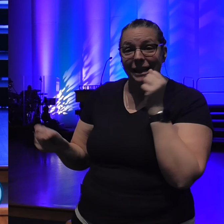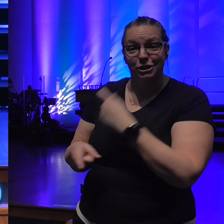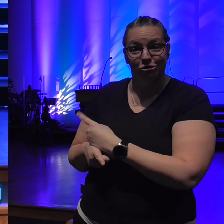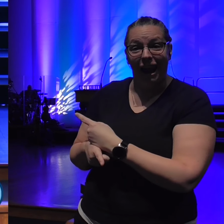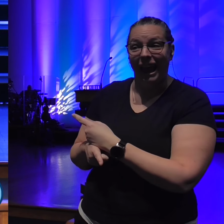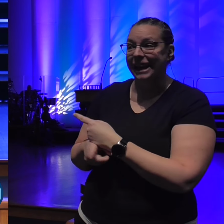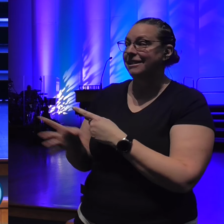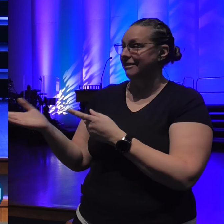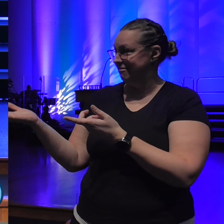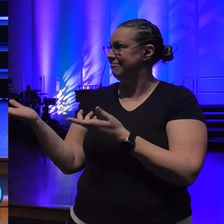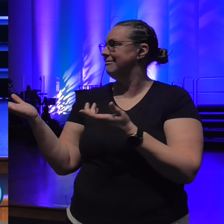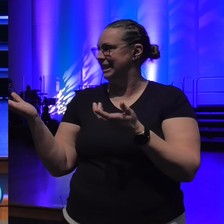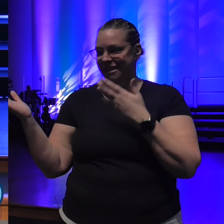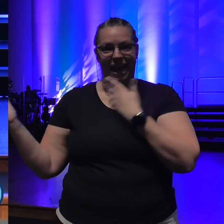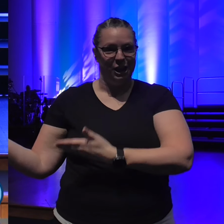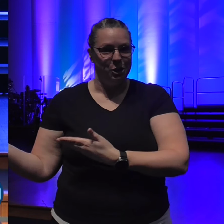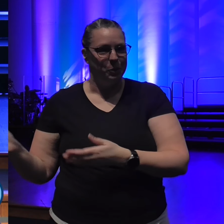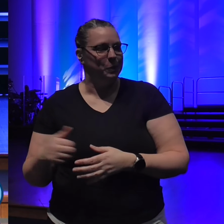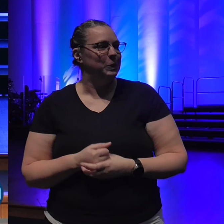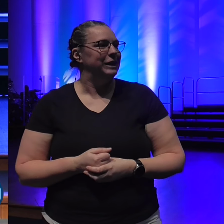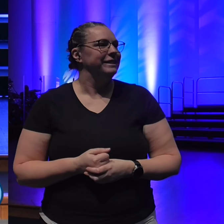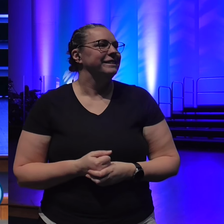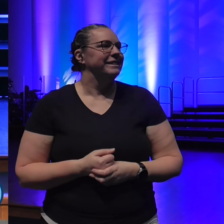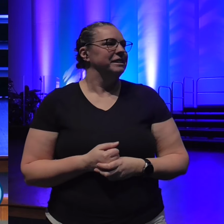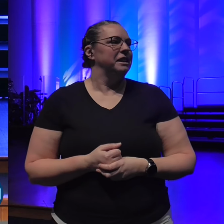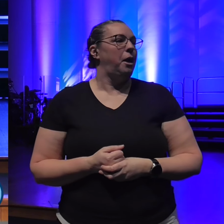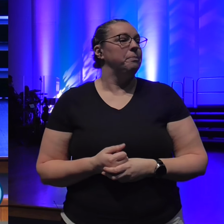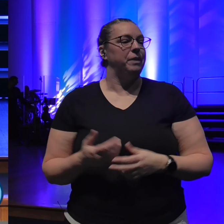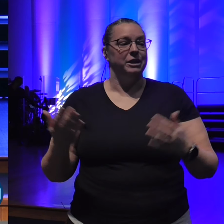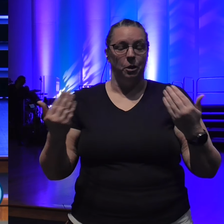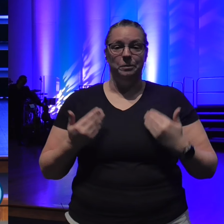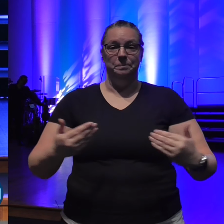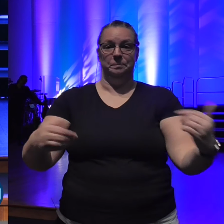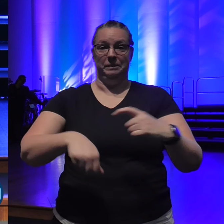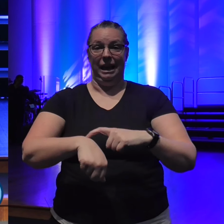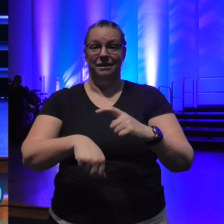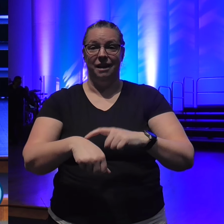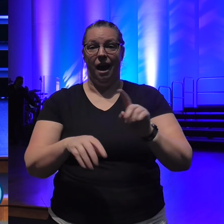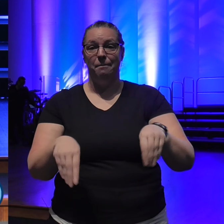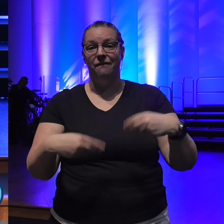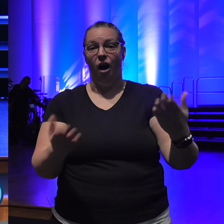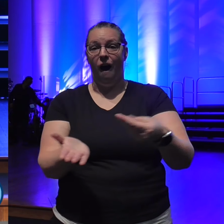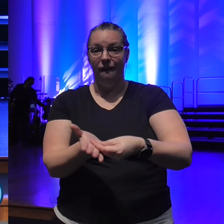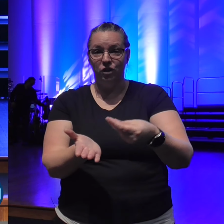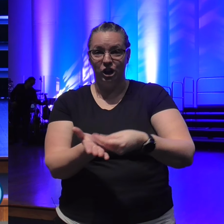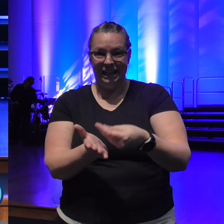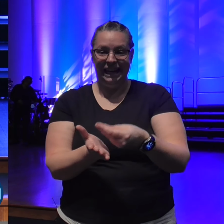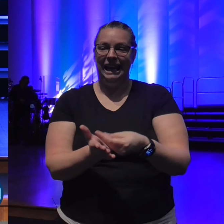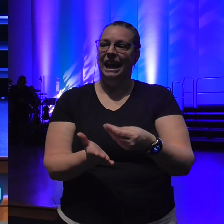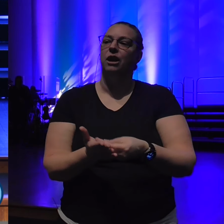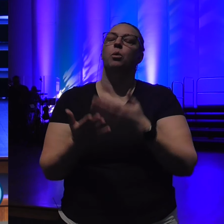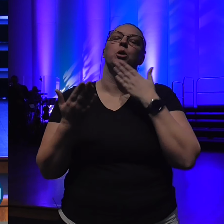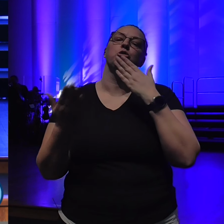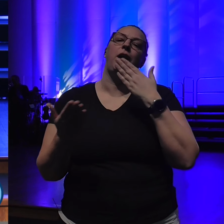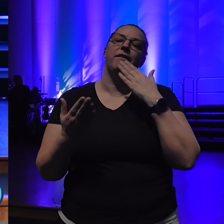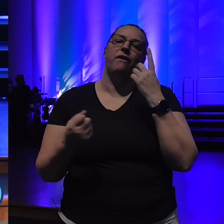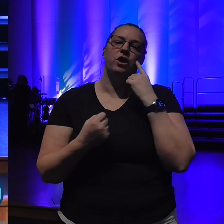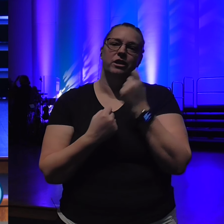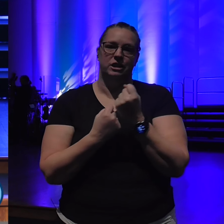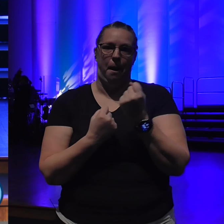Yes. Thank you. Thank you. As we move into our time of offering, we're so grateful for all the support that Mile High